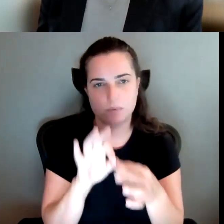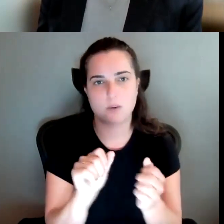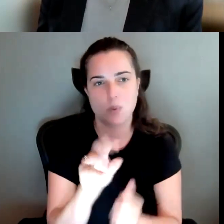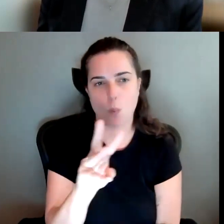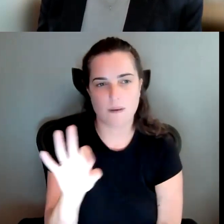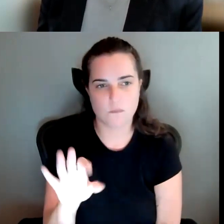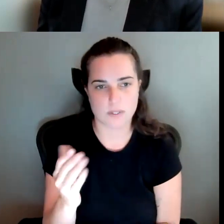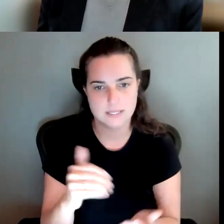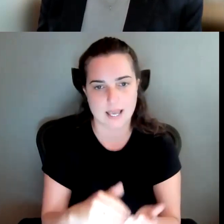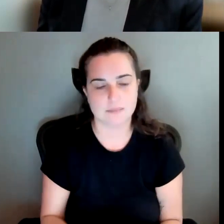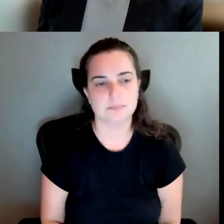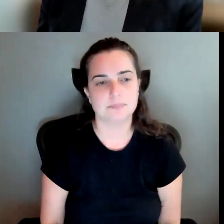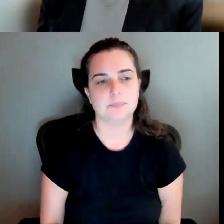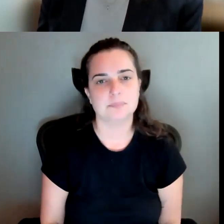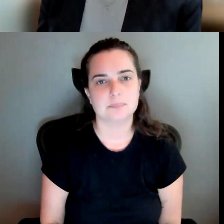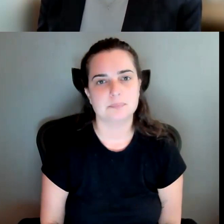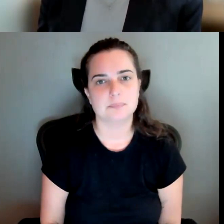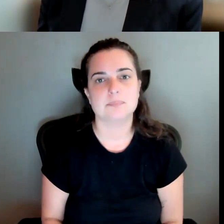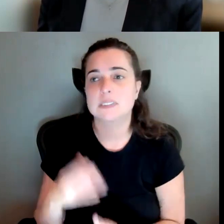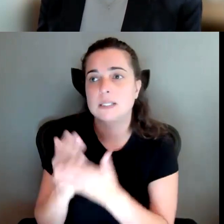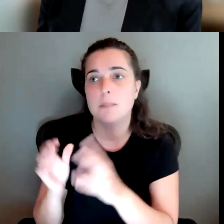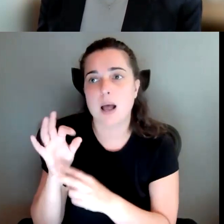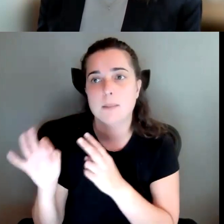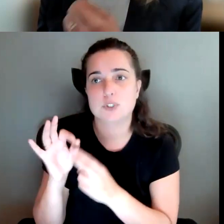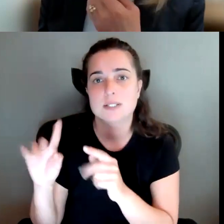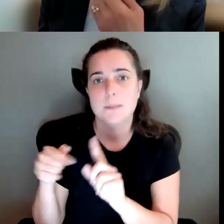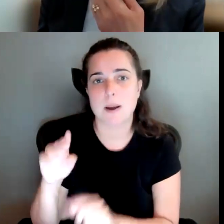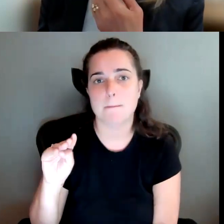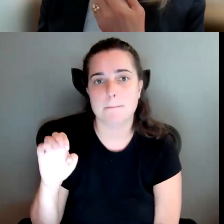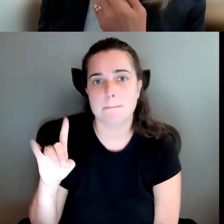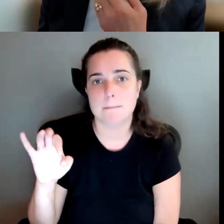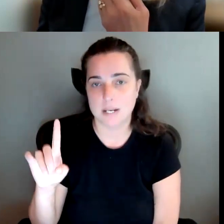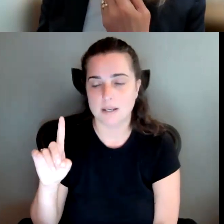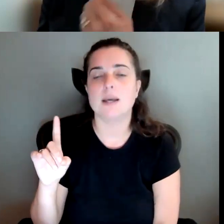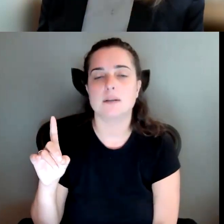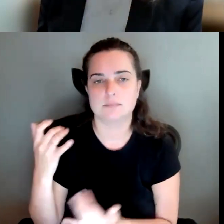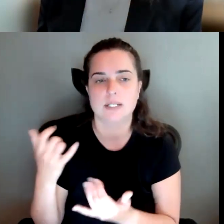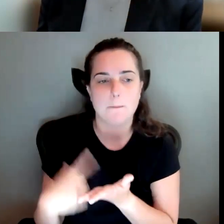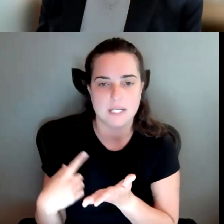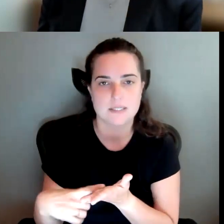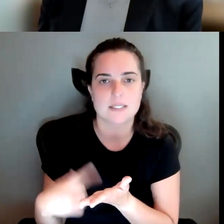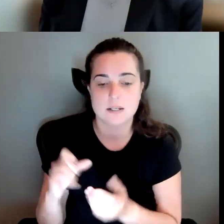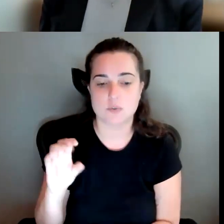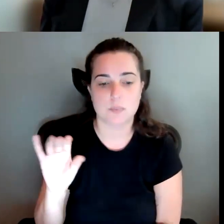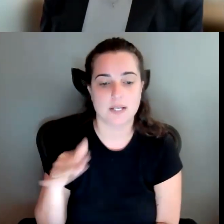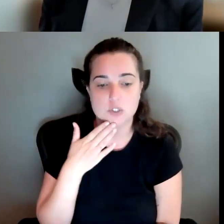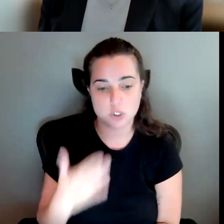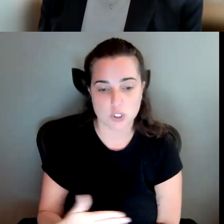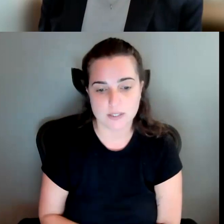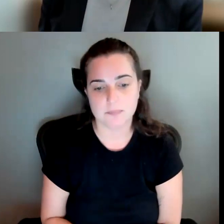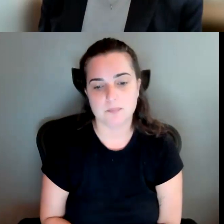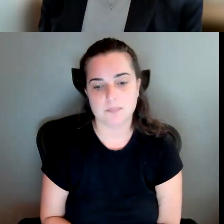Some of the options about Medicaid are, you know, actually being discussed. So that's good. And, you